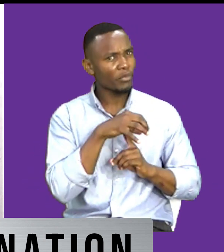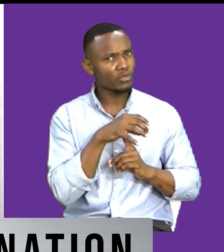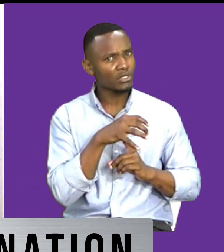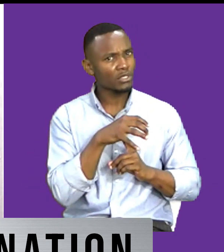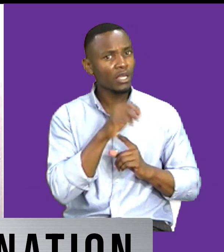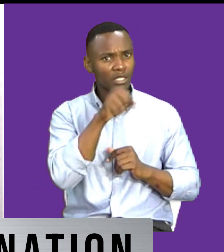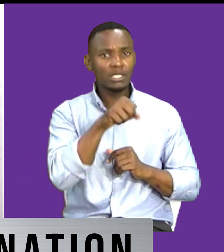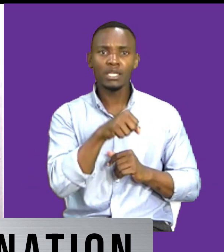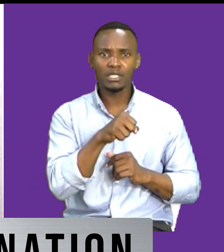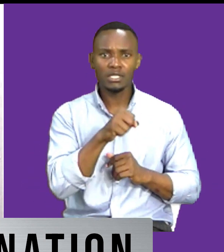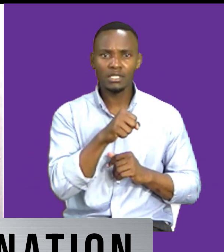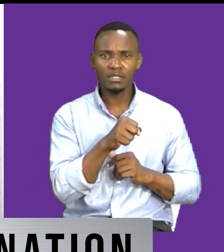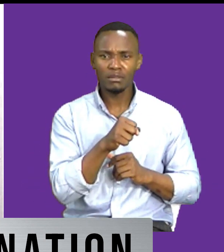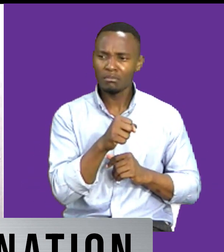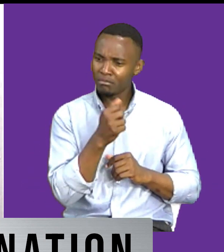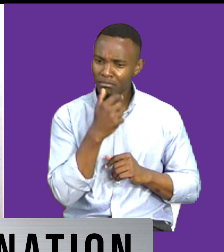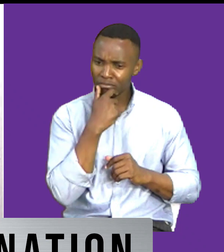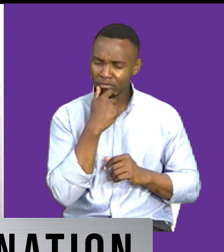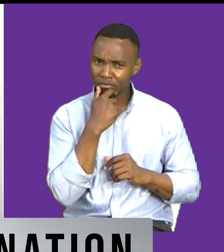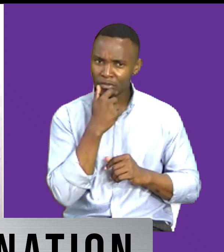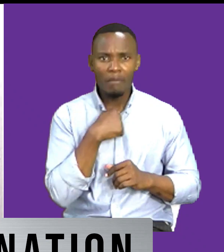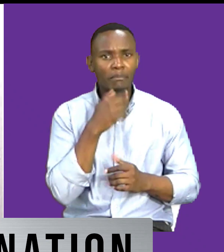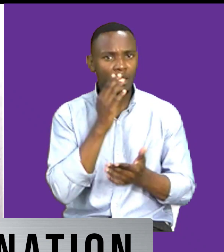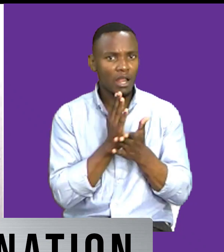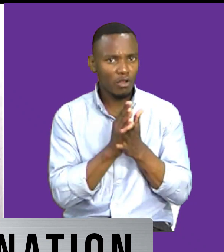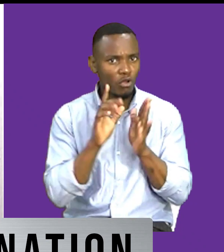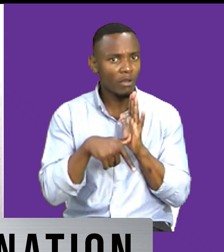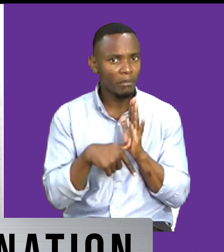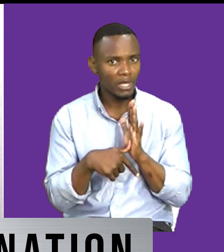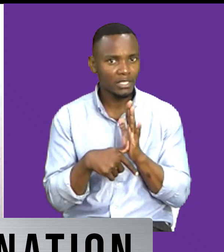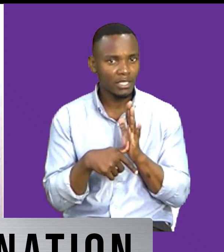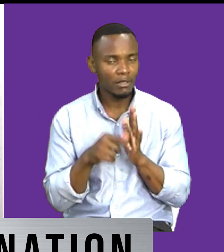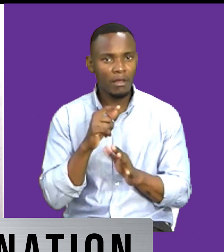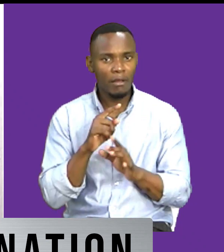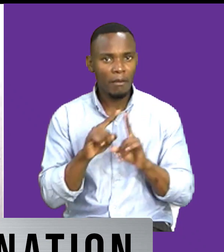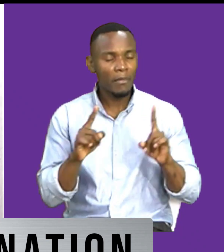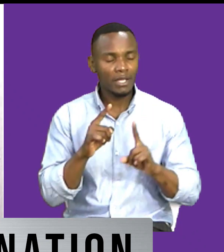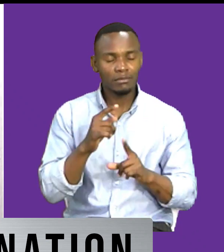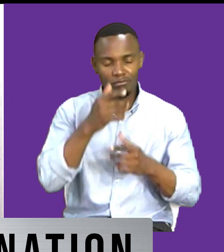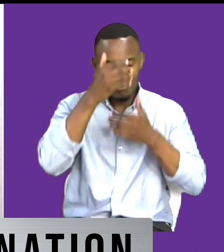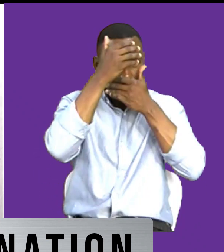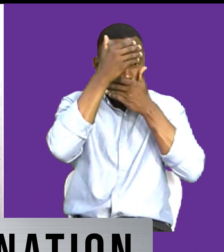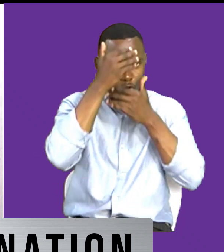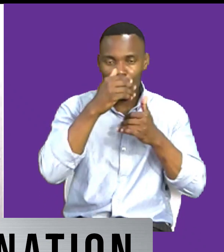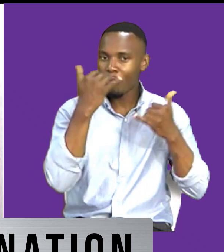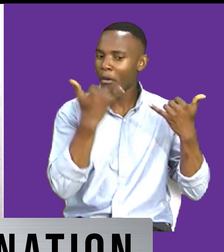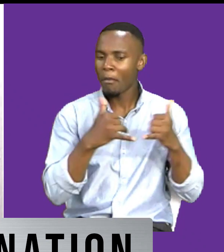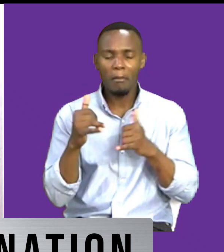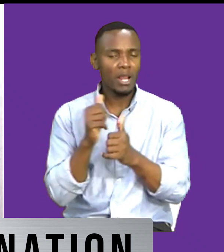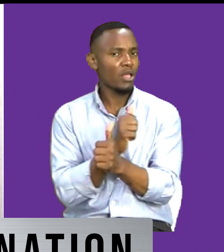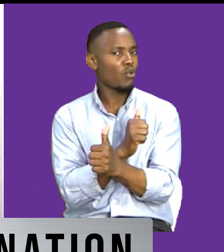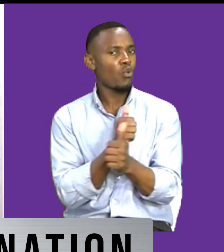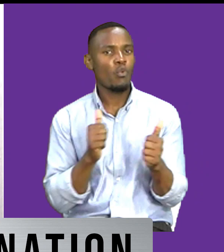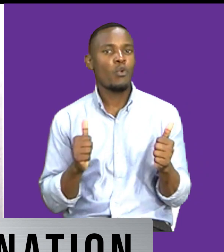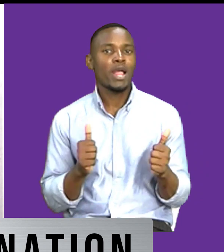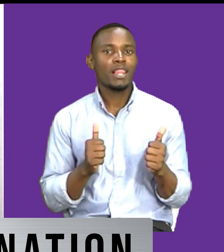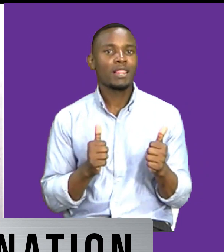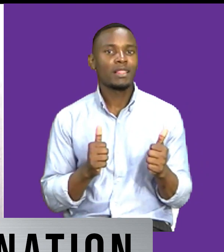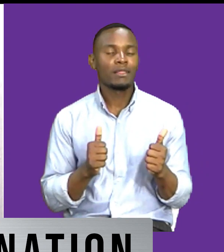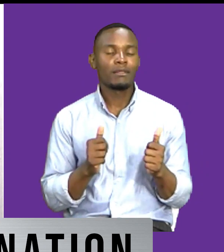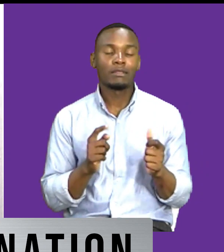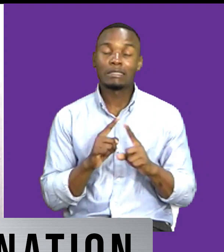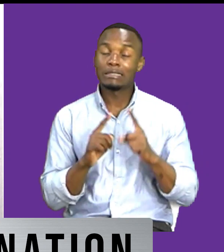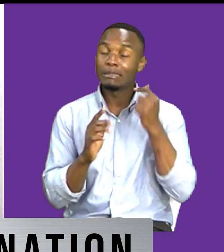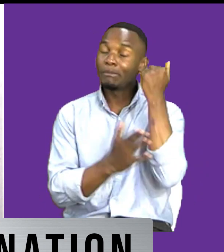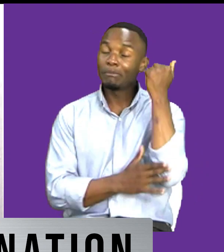champion, yes, Morocco is. Is it Morocco? I'll confirm this one. It should be. Morocco is doing very well. And unfortunately,